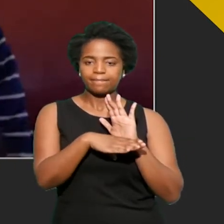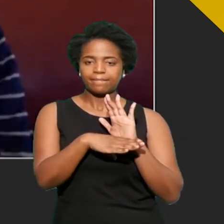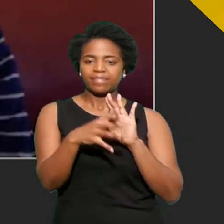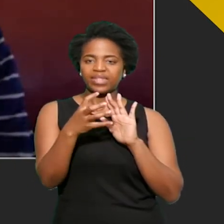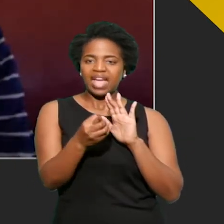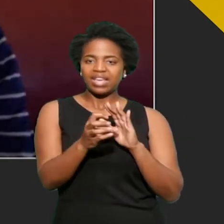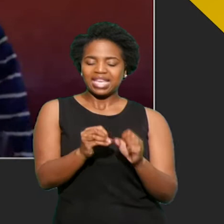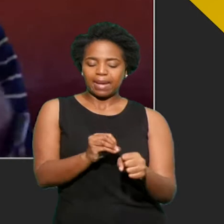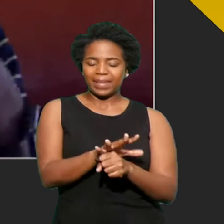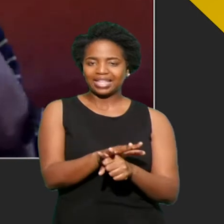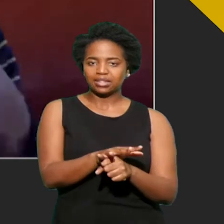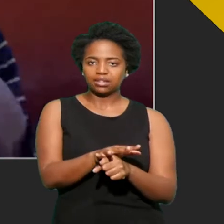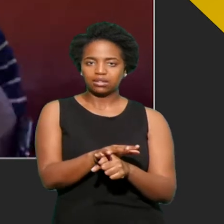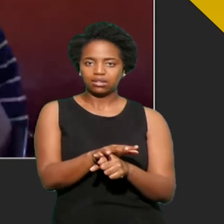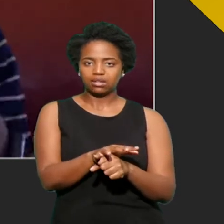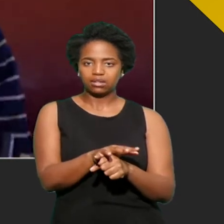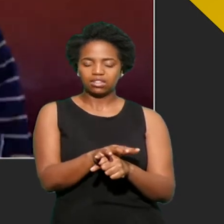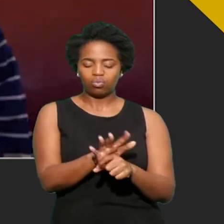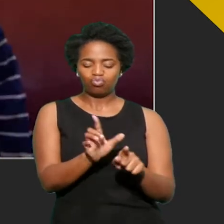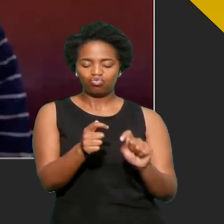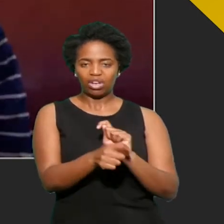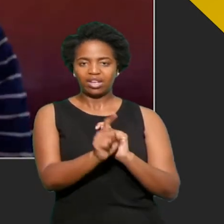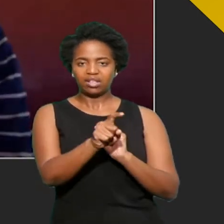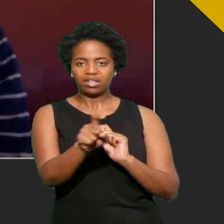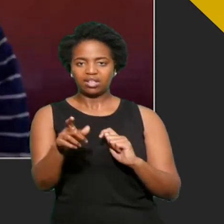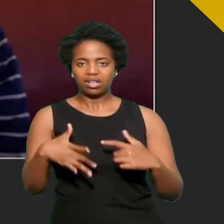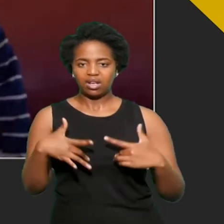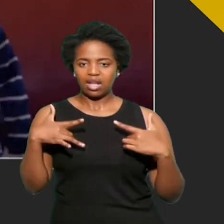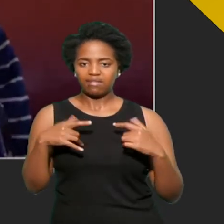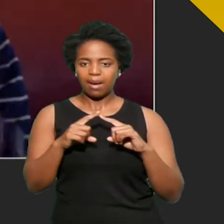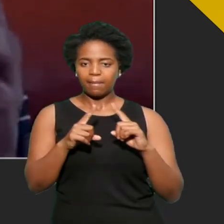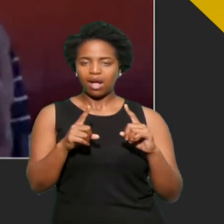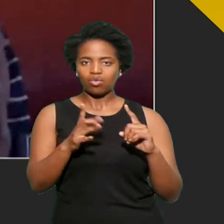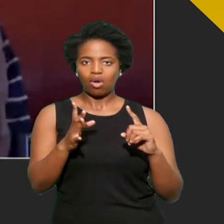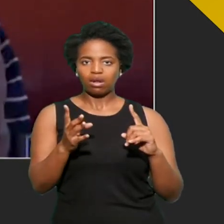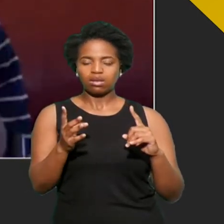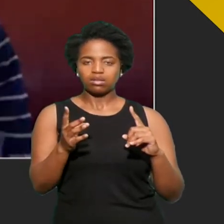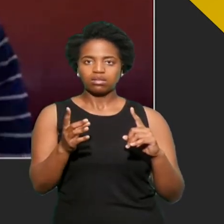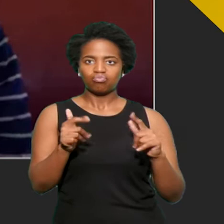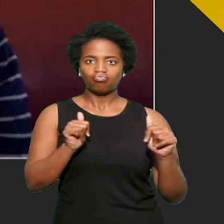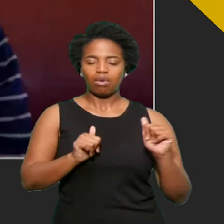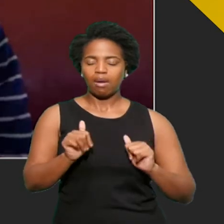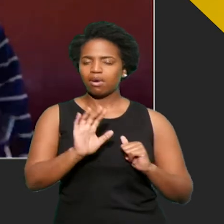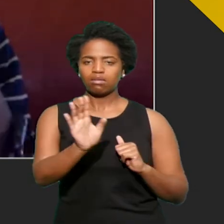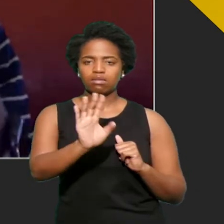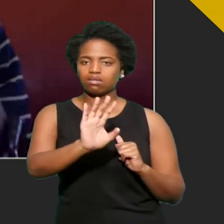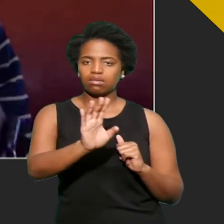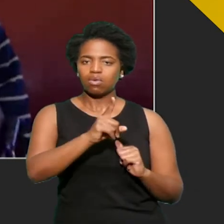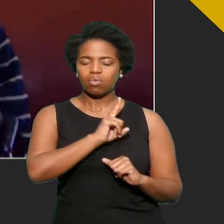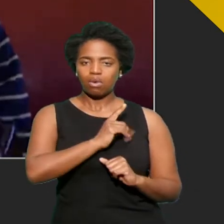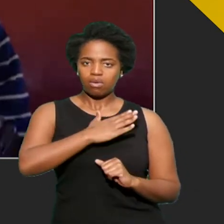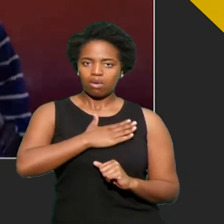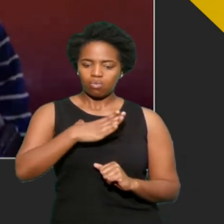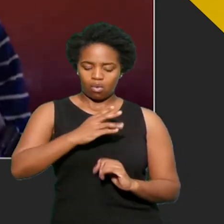huge impact and yet not be too dramatic. Because we felt